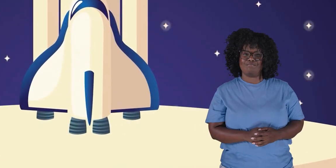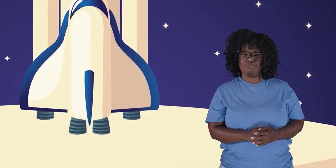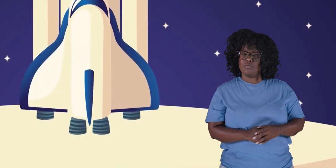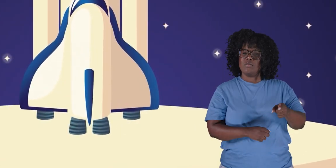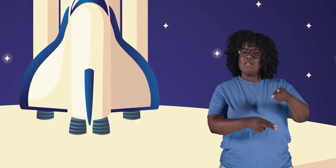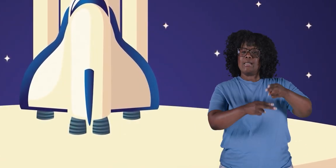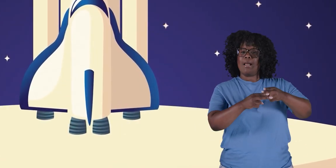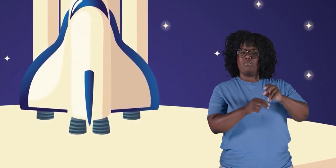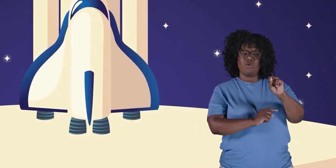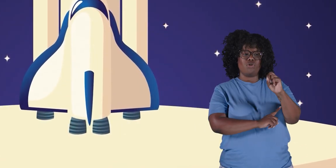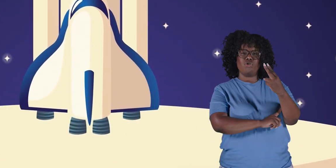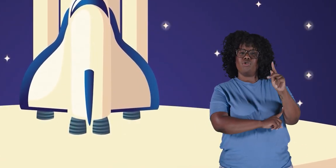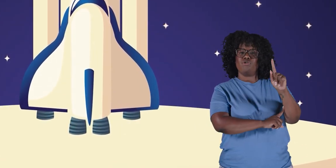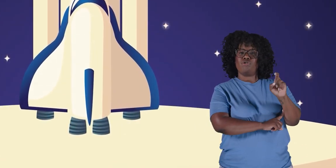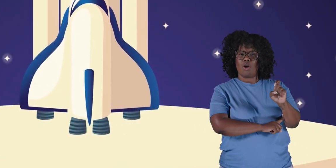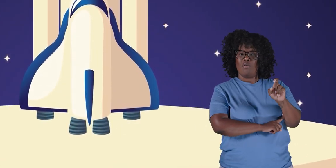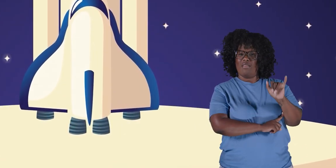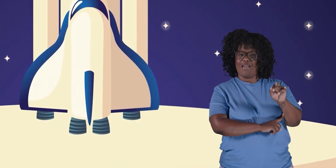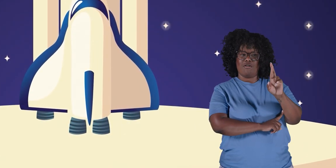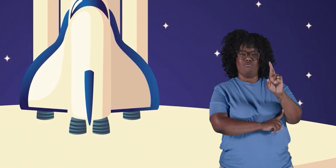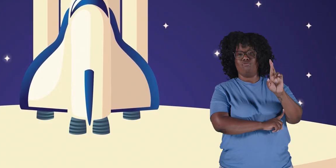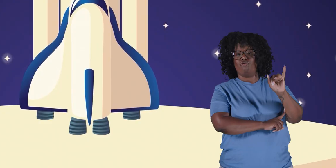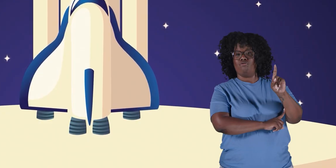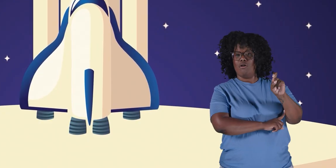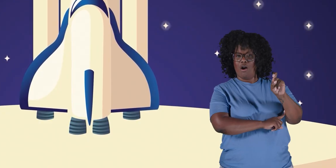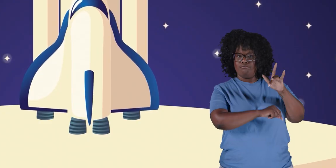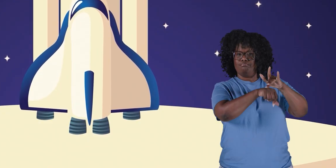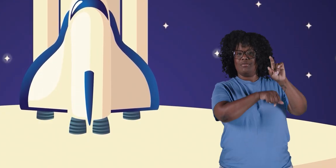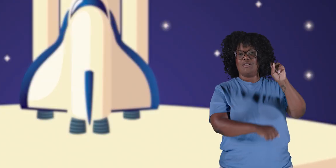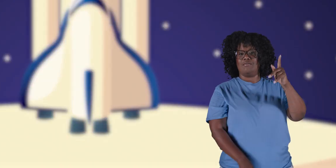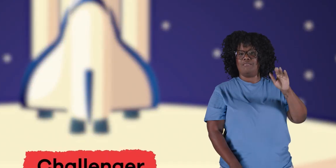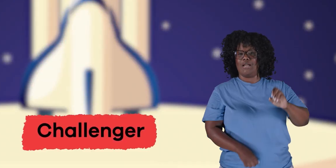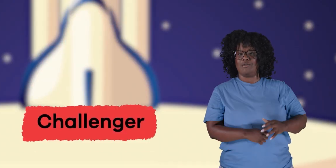What was the name of the shuttle that took Dr. Ride to space?